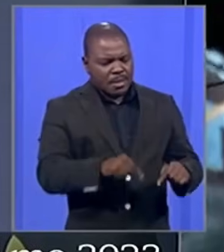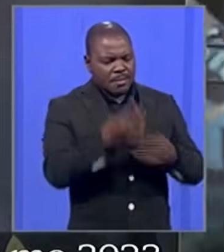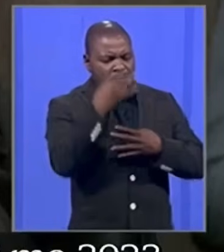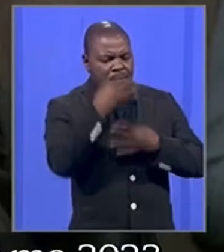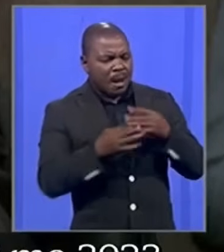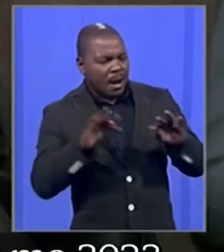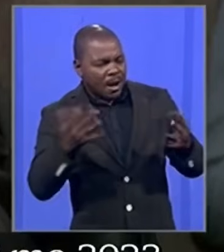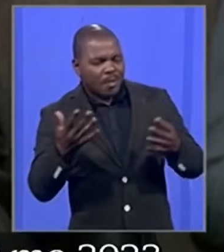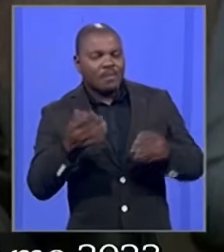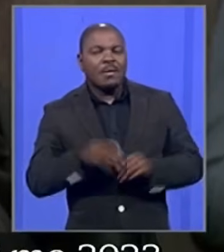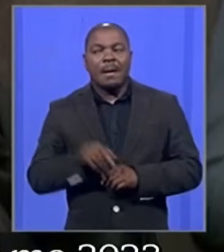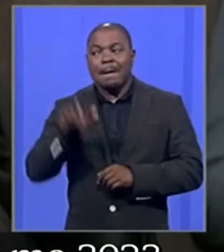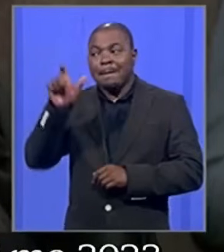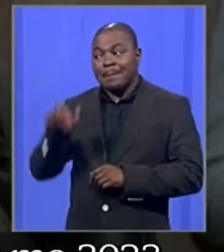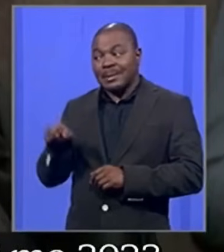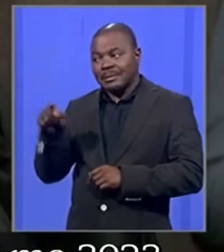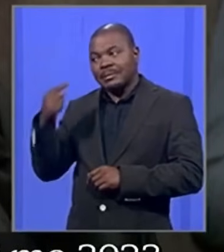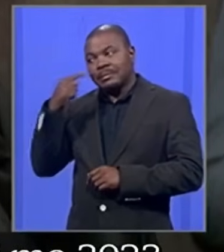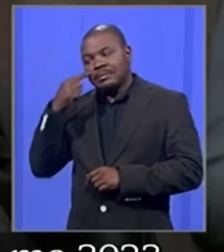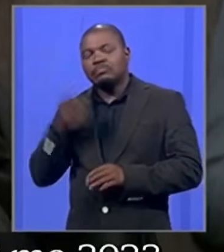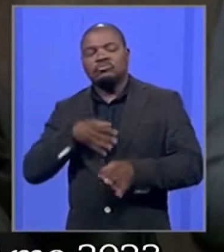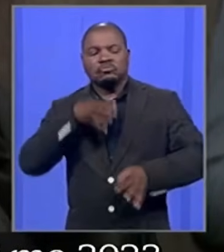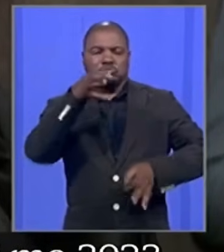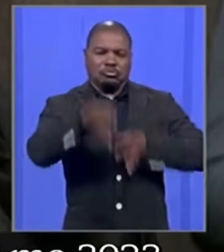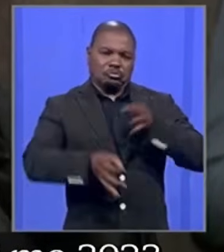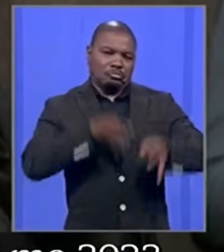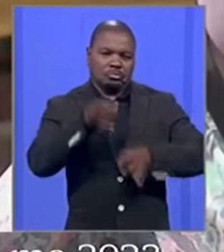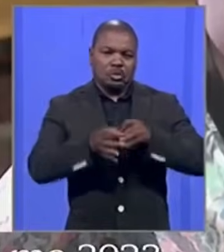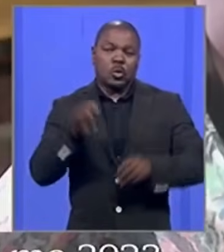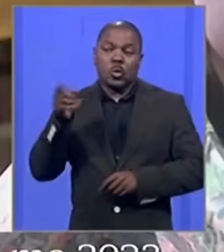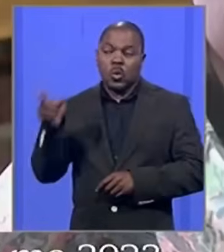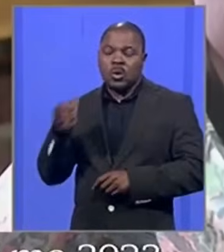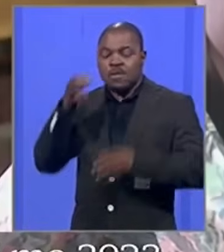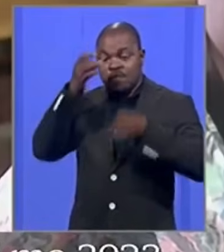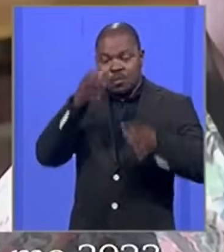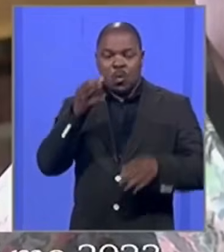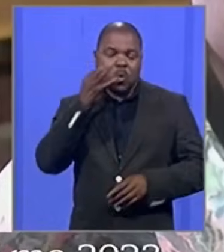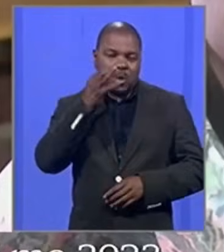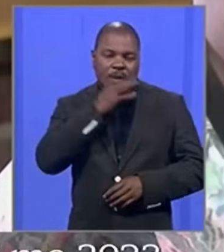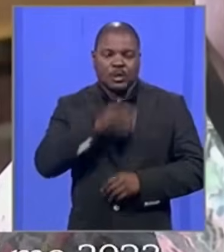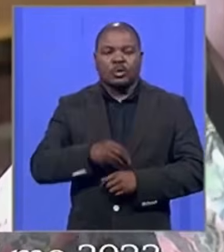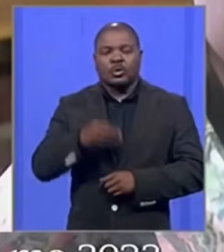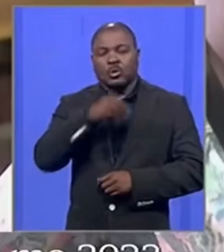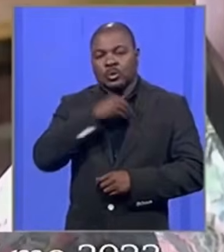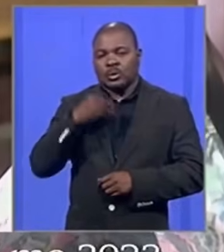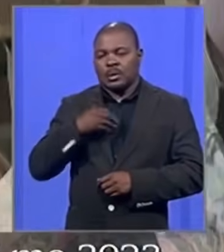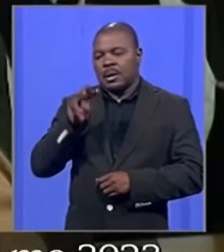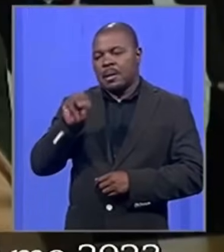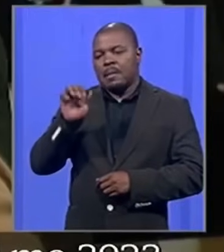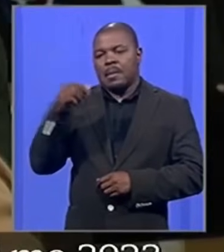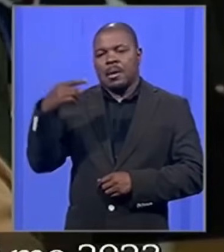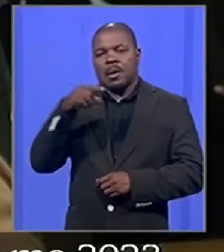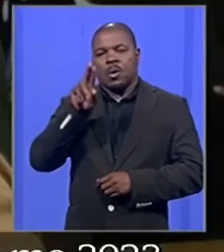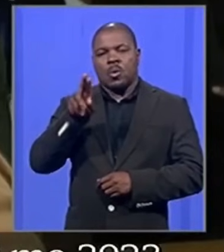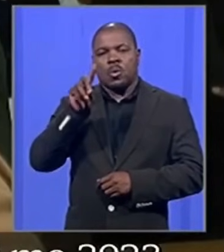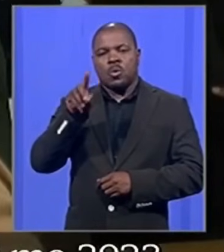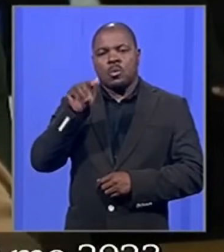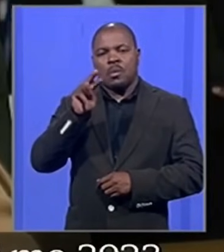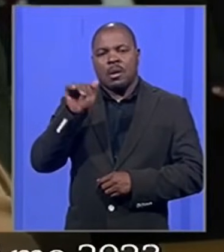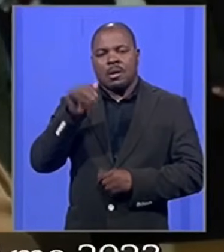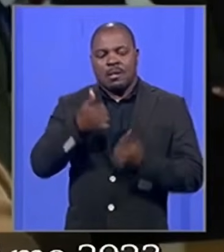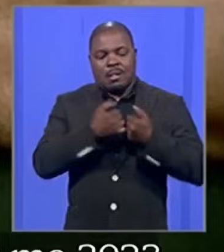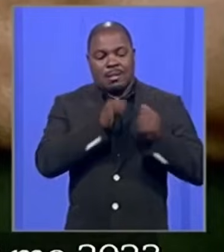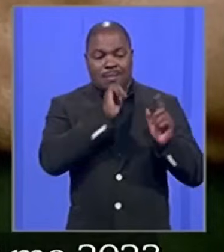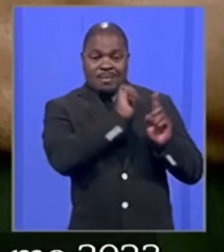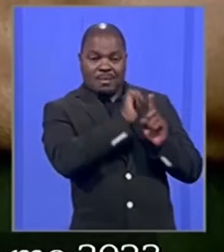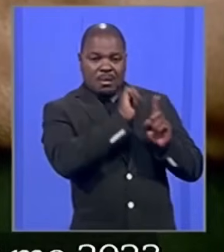di ne di a senolwa ke mosupi wa puso. O boleletse lekgotlatshekelo gore Dr. Nandipha Magudumane yo e leng molekane wa ga Bester o ne a